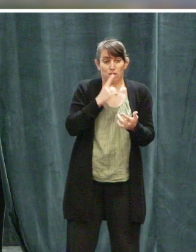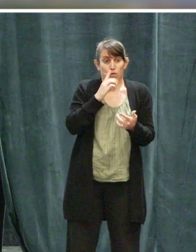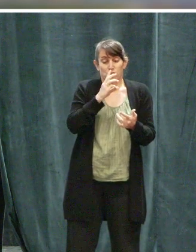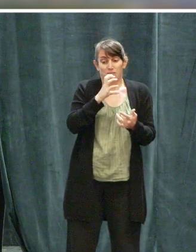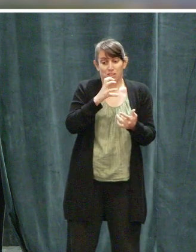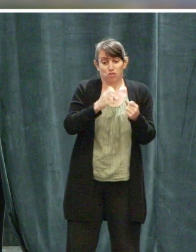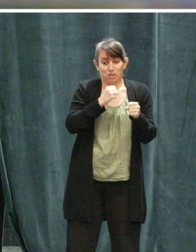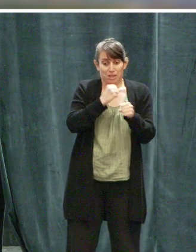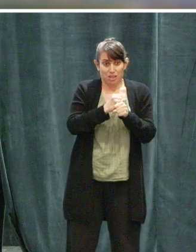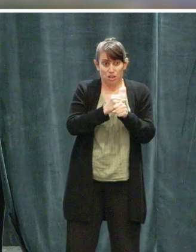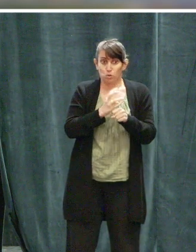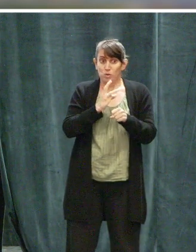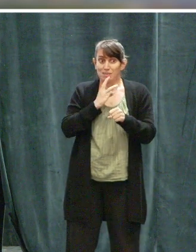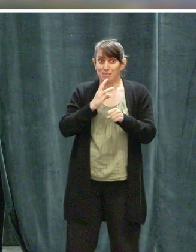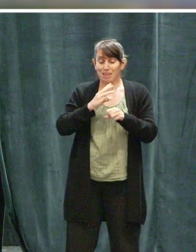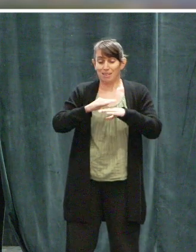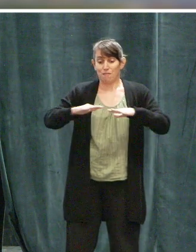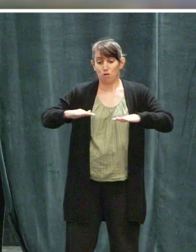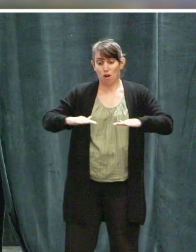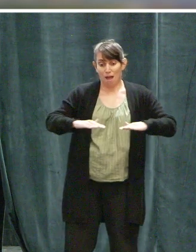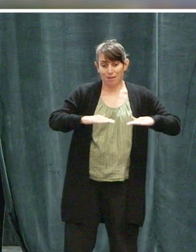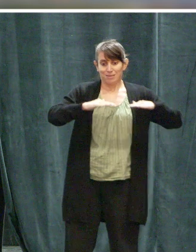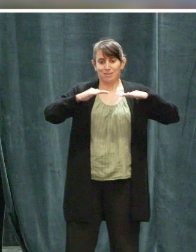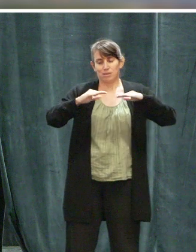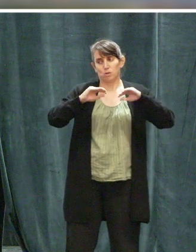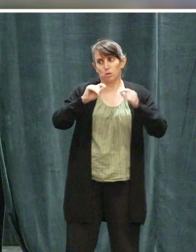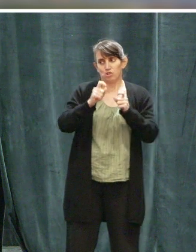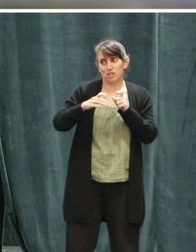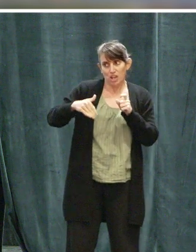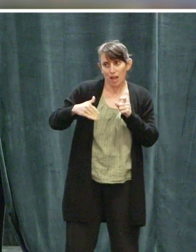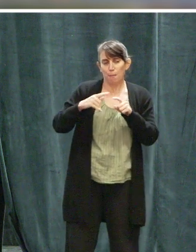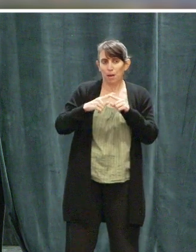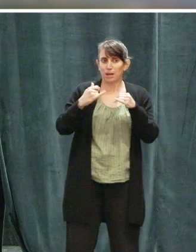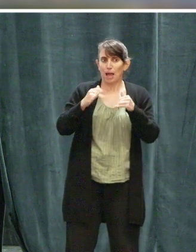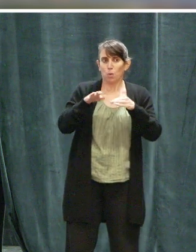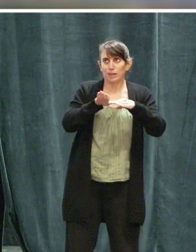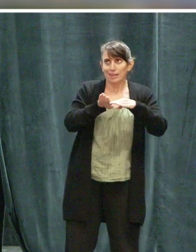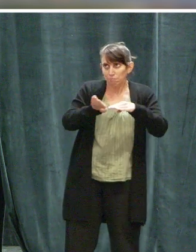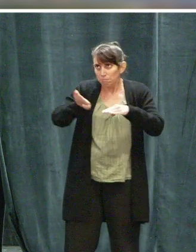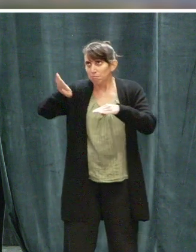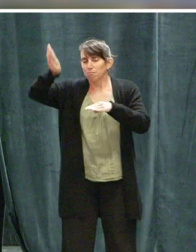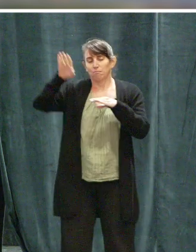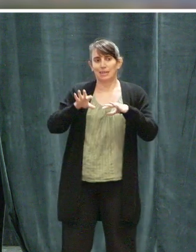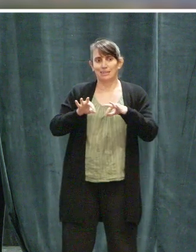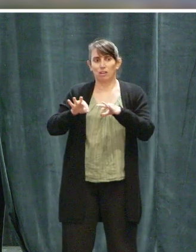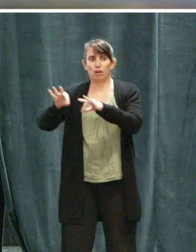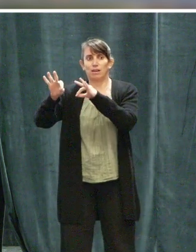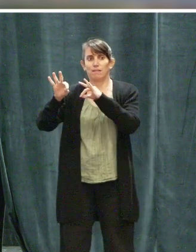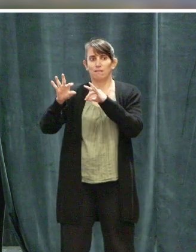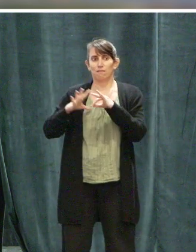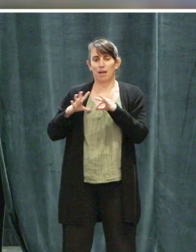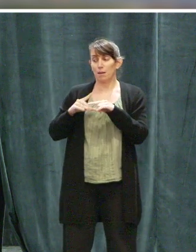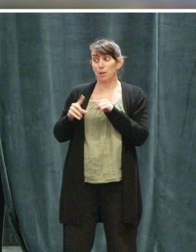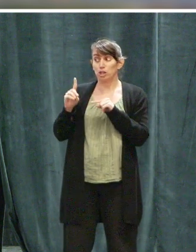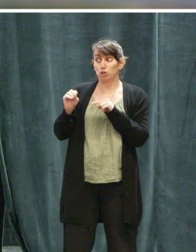level rise. No change yet, but now we're anticipating it accelerating. Great, granted. But do we need to do it